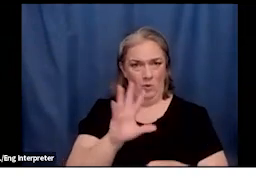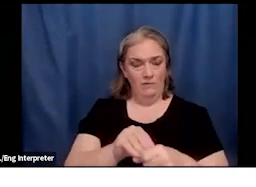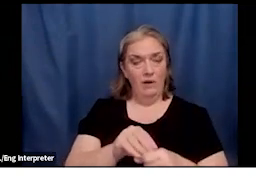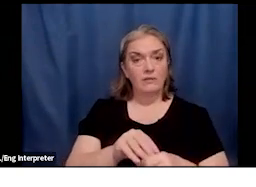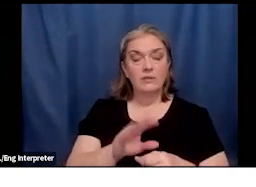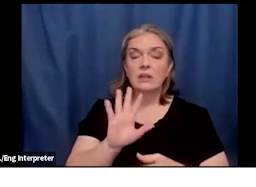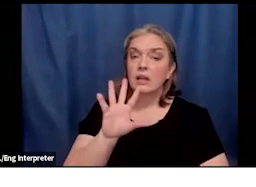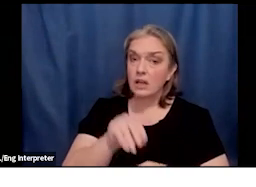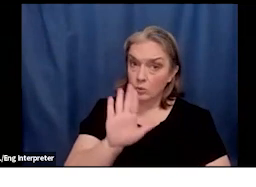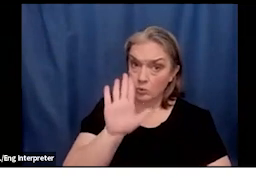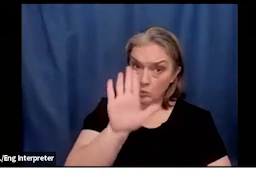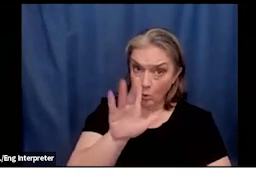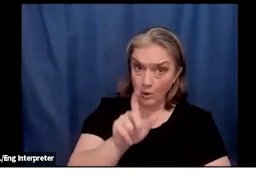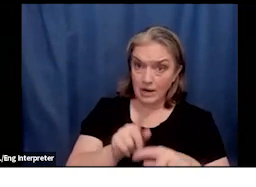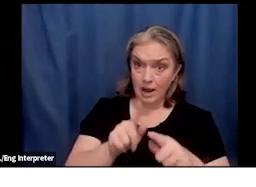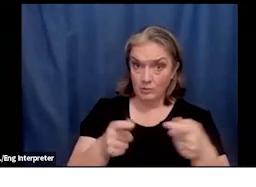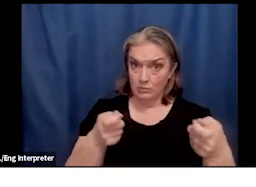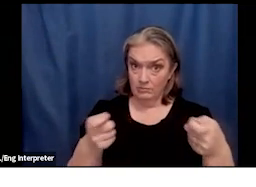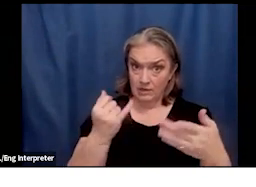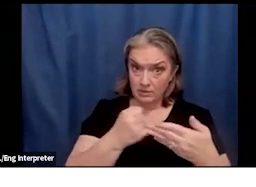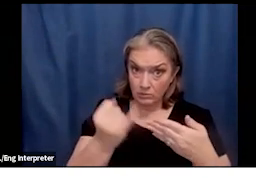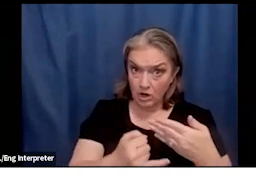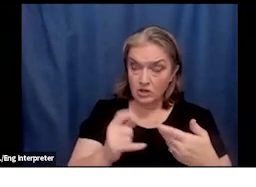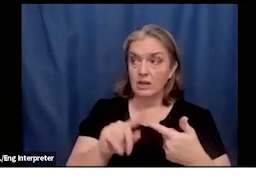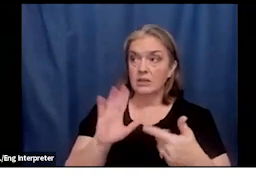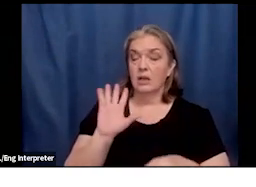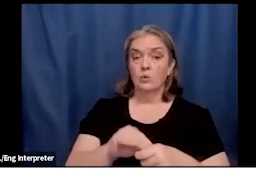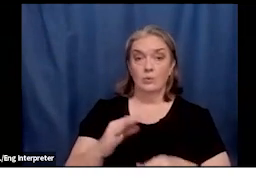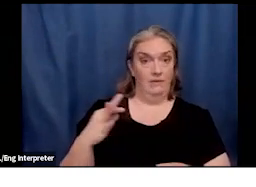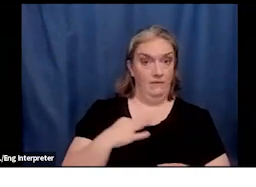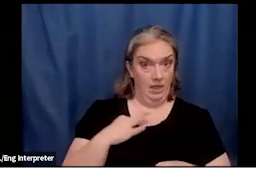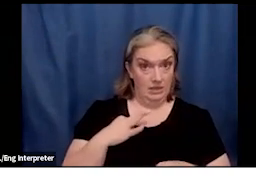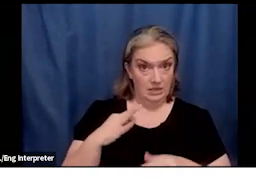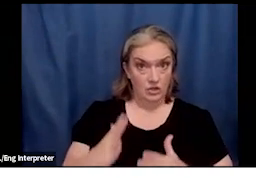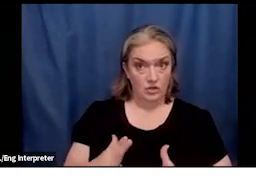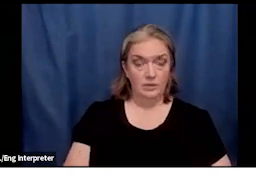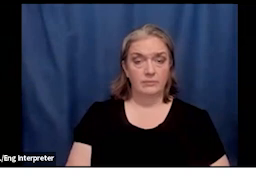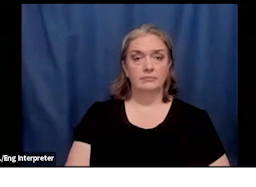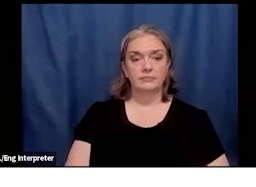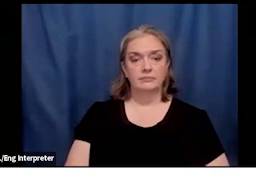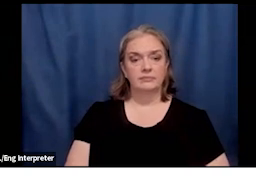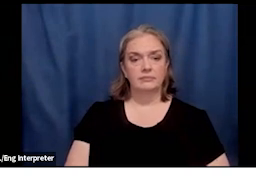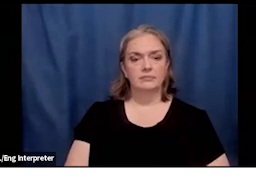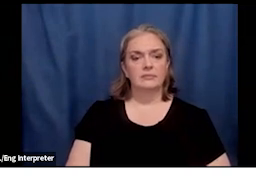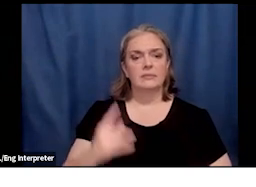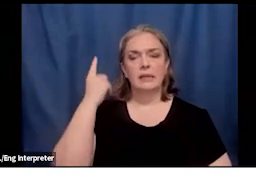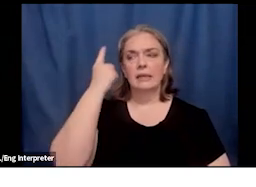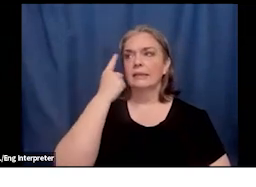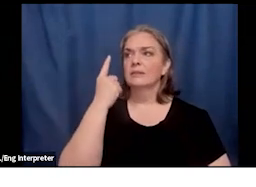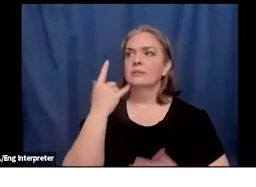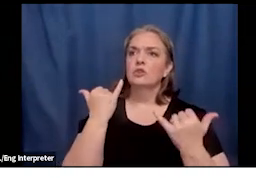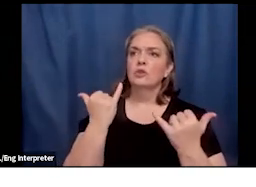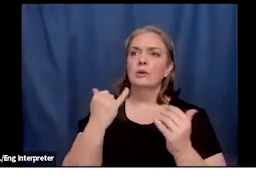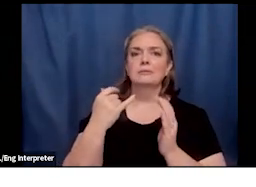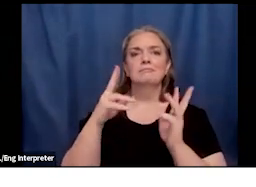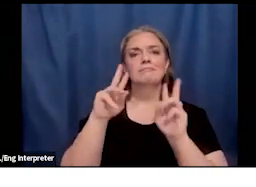administering the project, and look at what the current, I guess, rate of a volunteer or value is